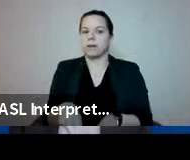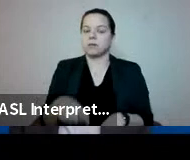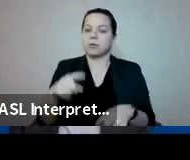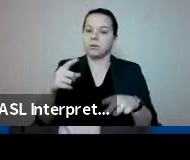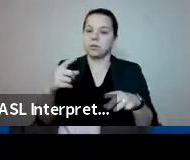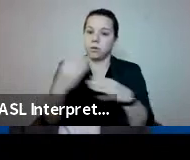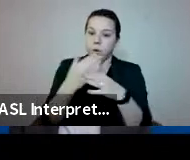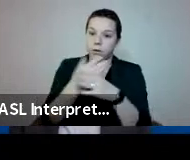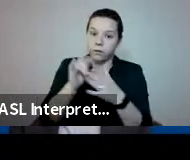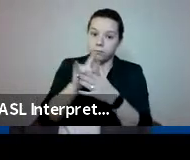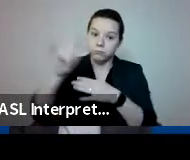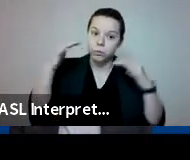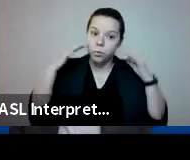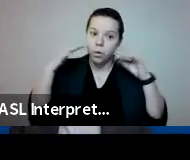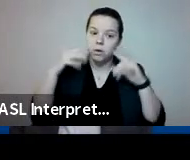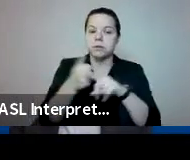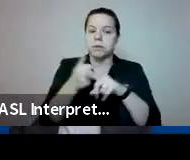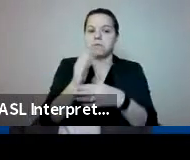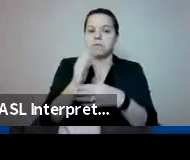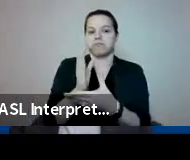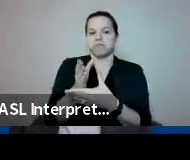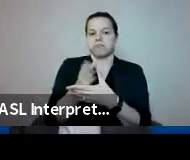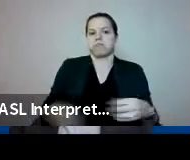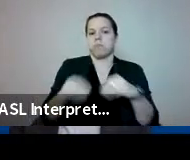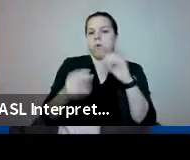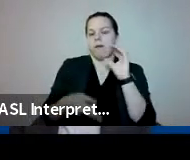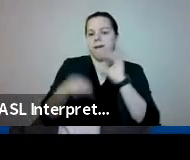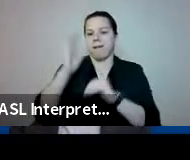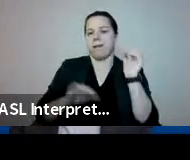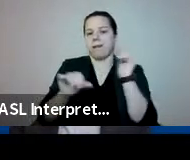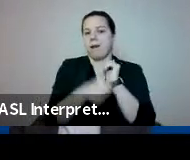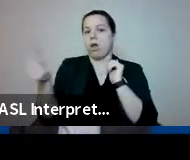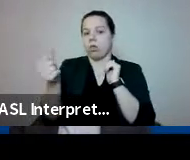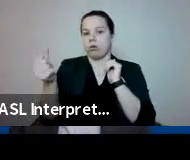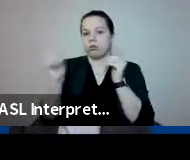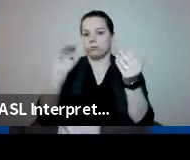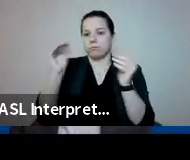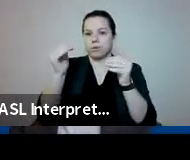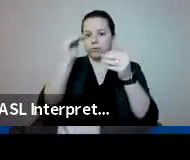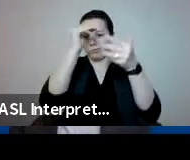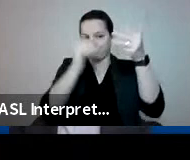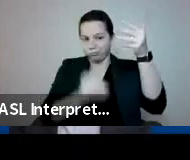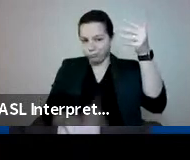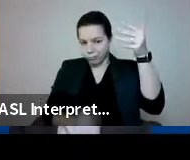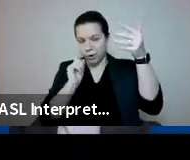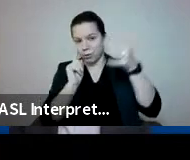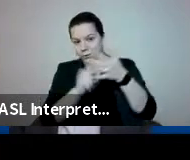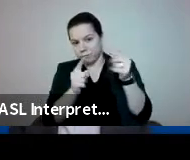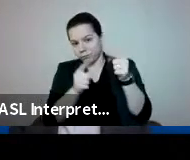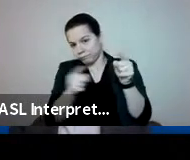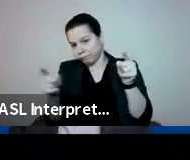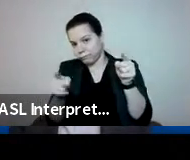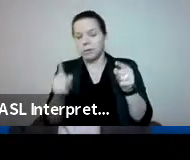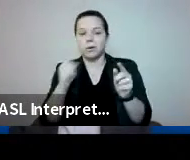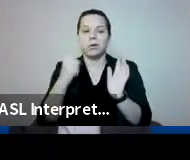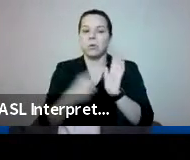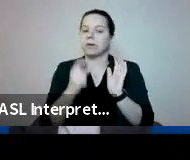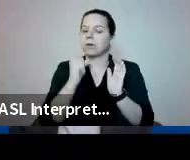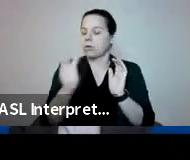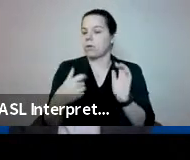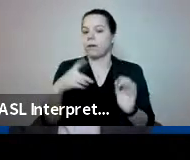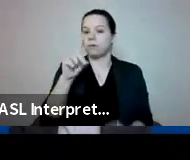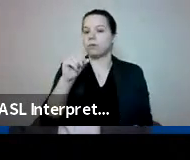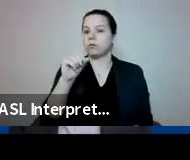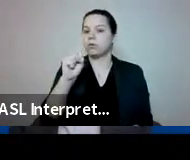aircraft noise is, on average, much higher than other environmental aspects on the survey. Note that we do not have dose for the other factors to